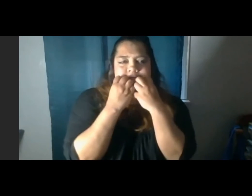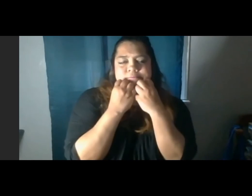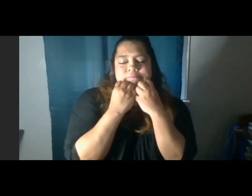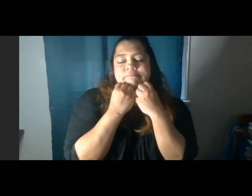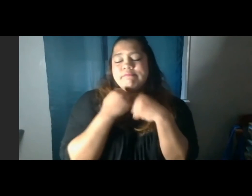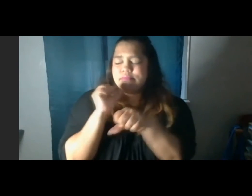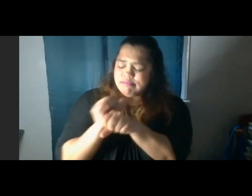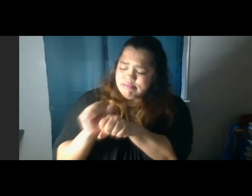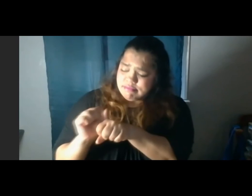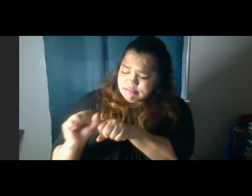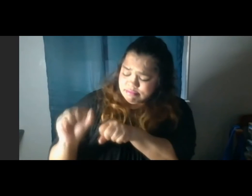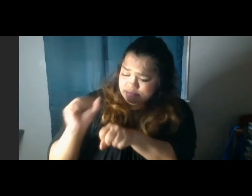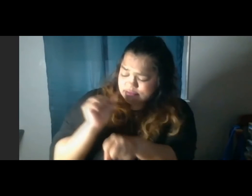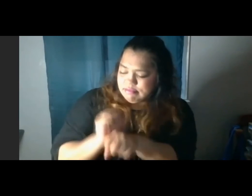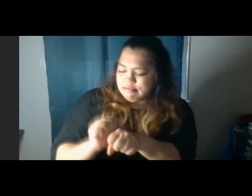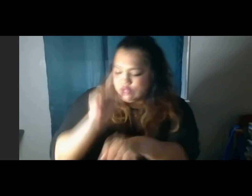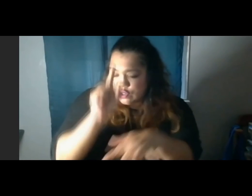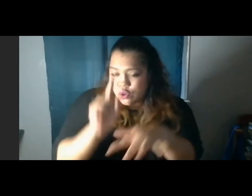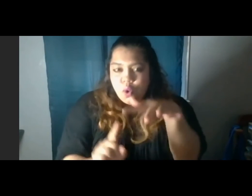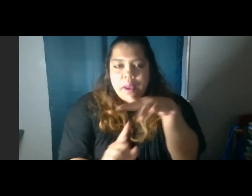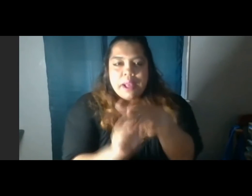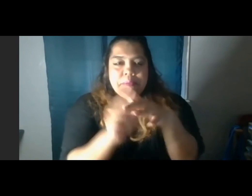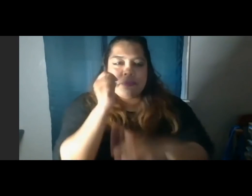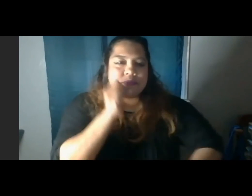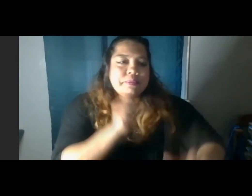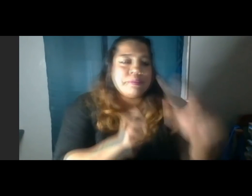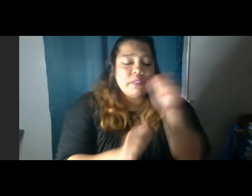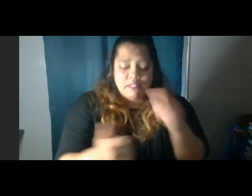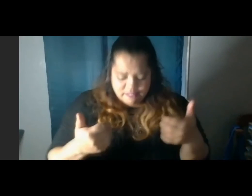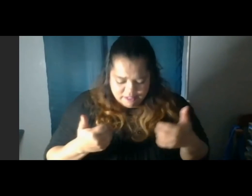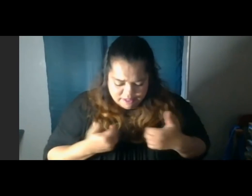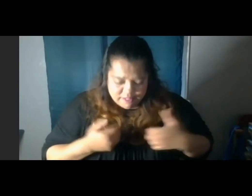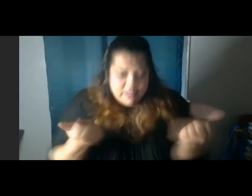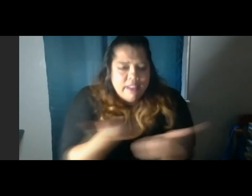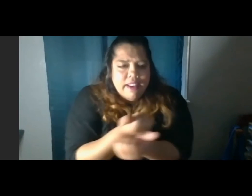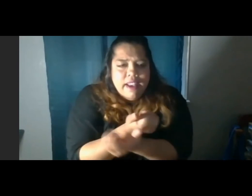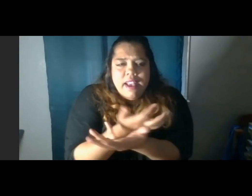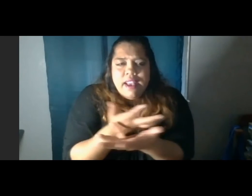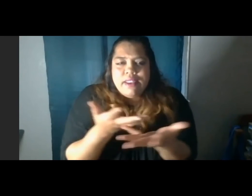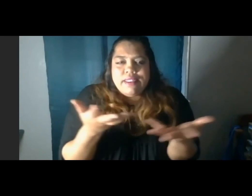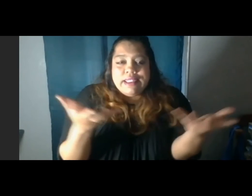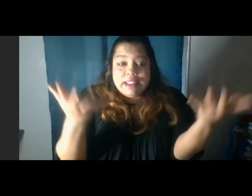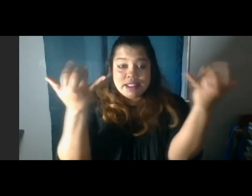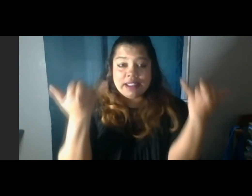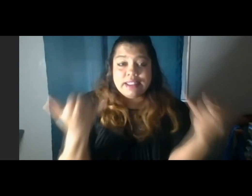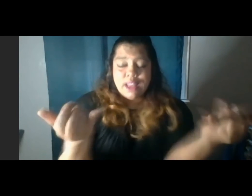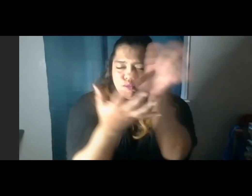I do enough. I have enough. I let go.